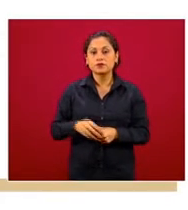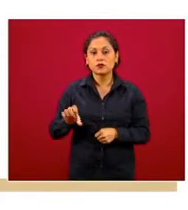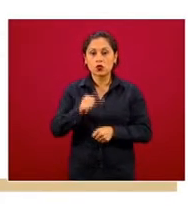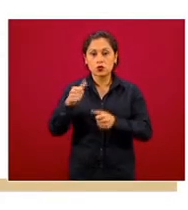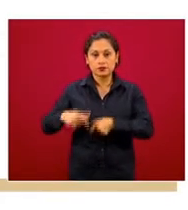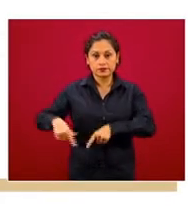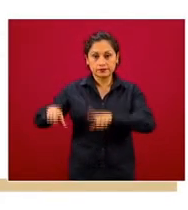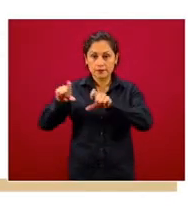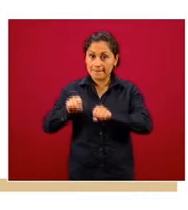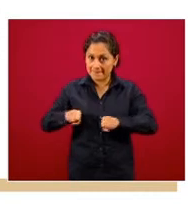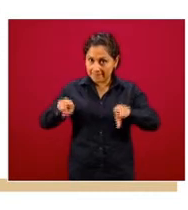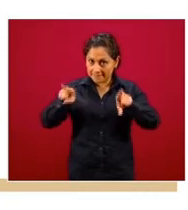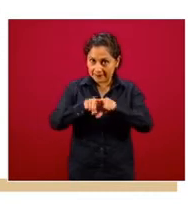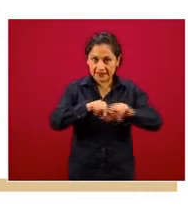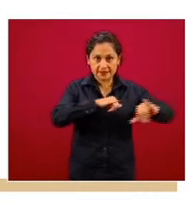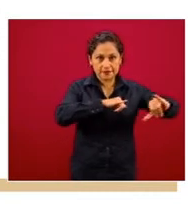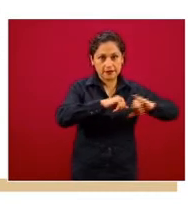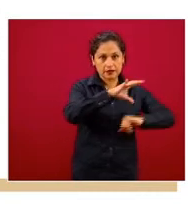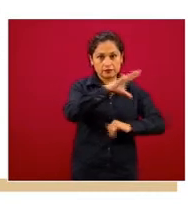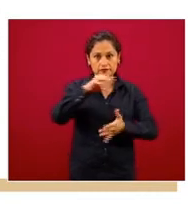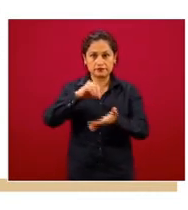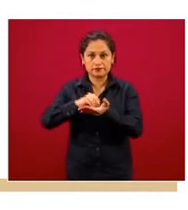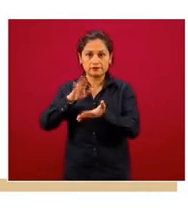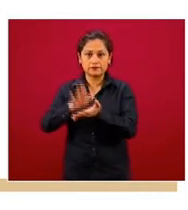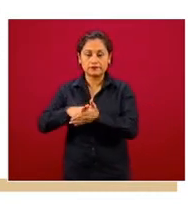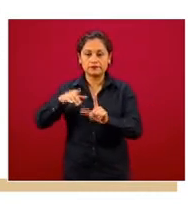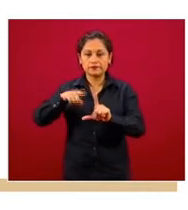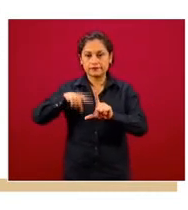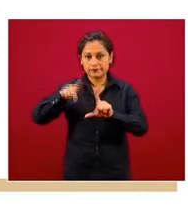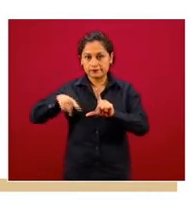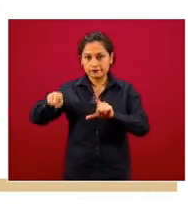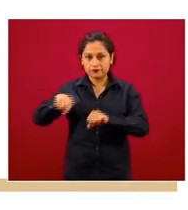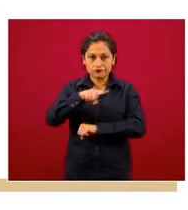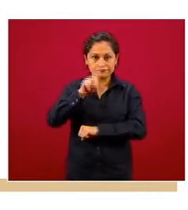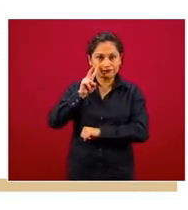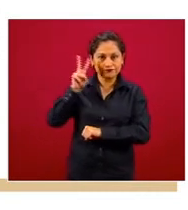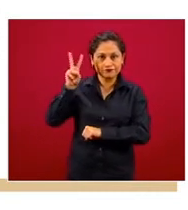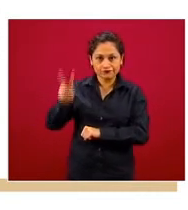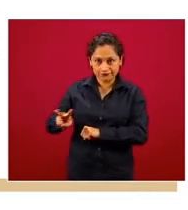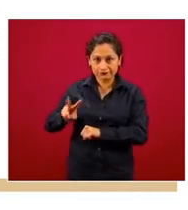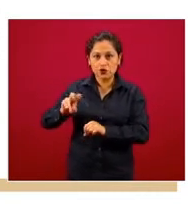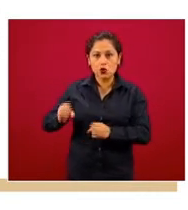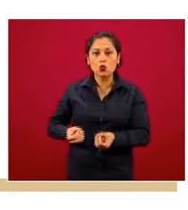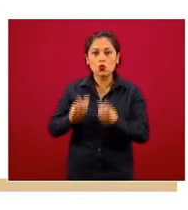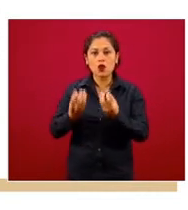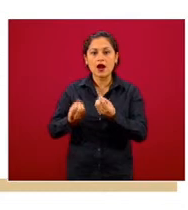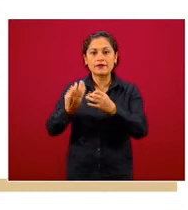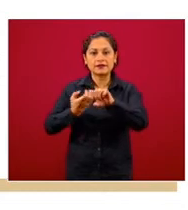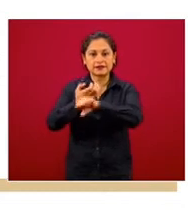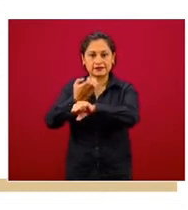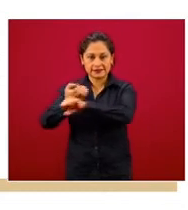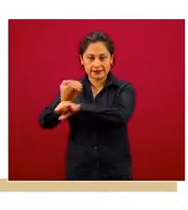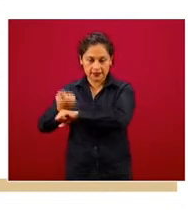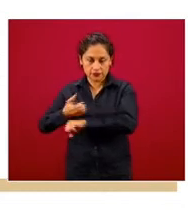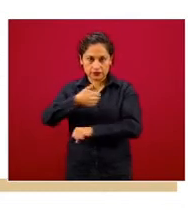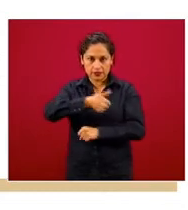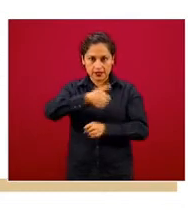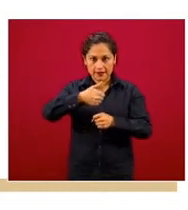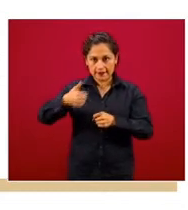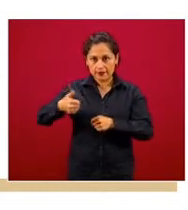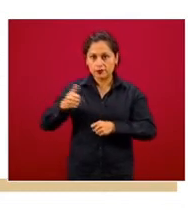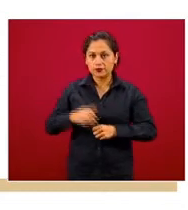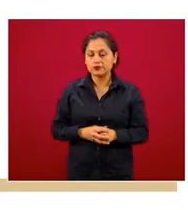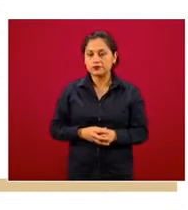We see the same information here, but represented as a bar graph so that you can see the totals for